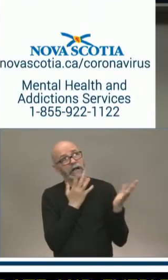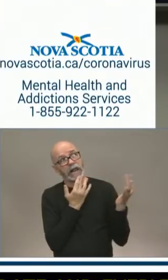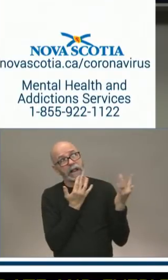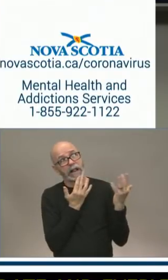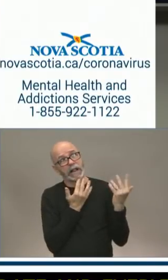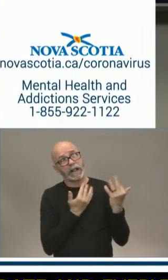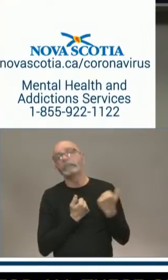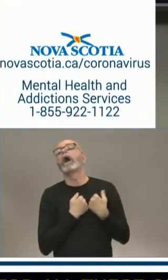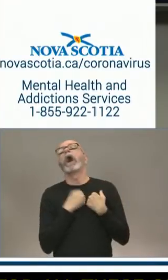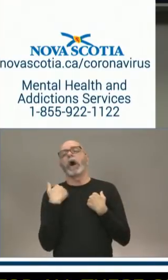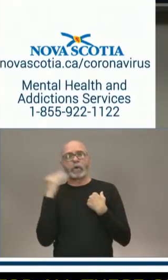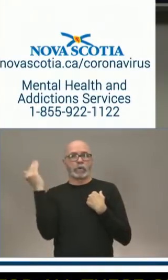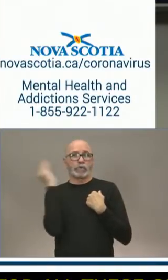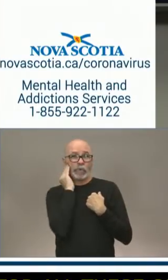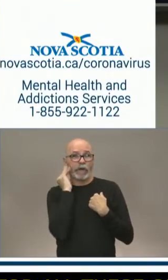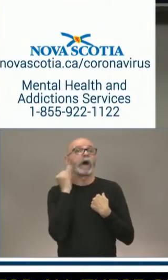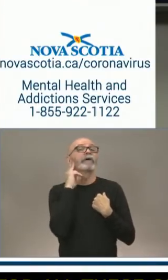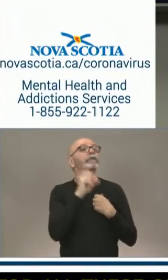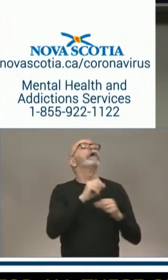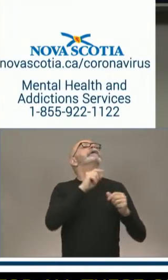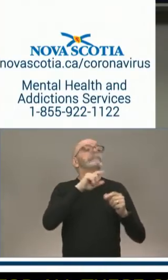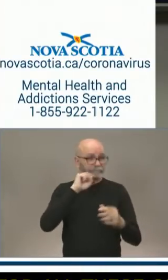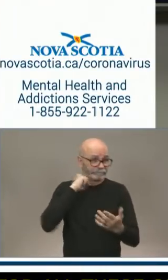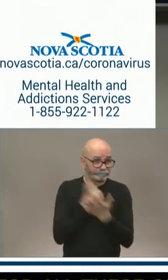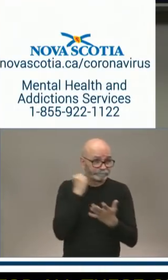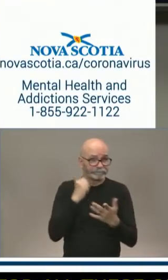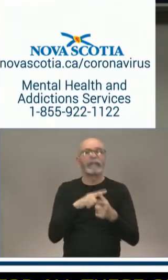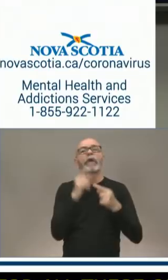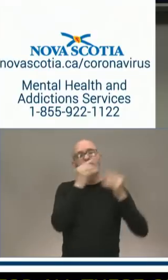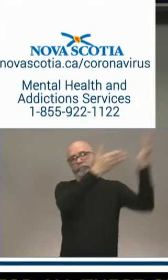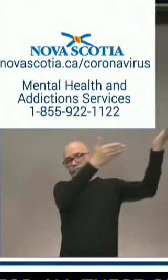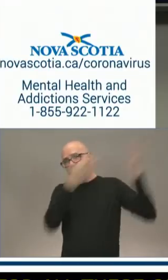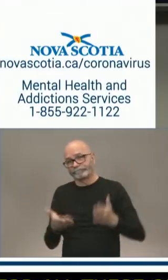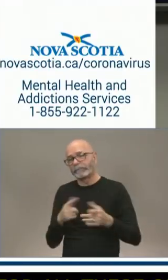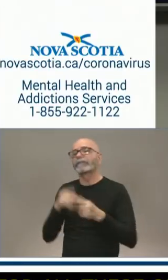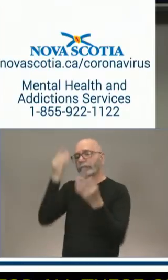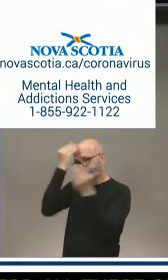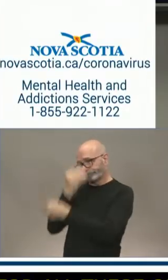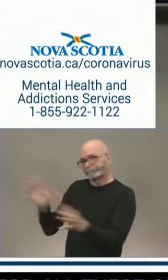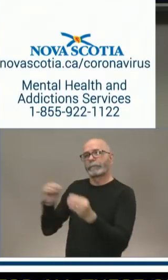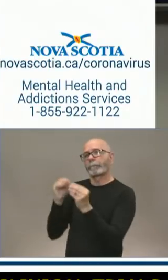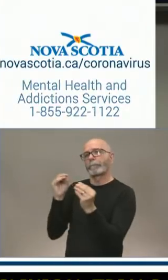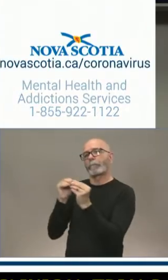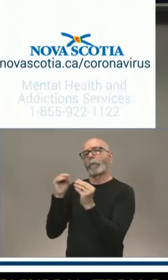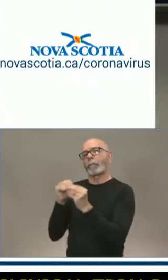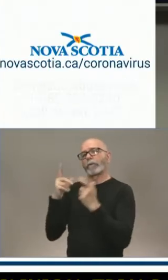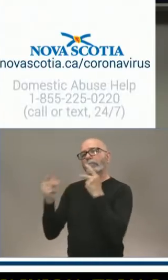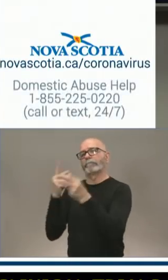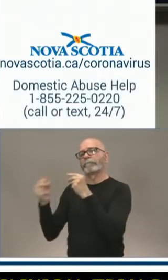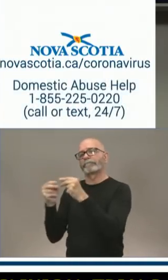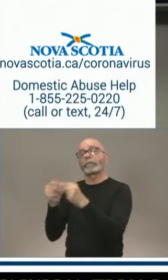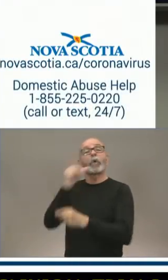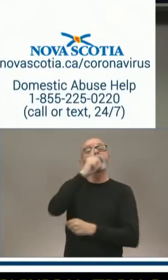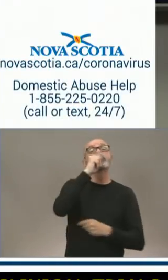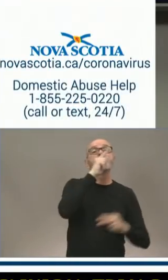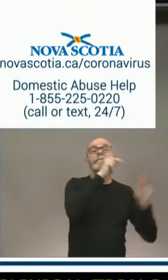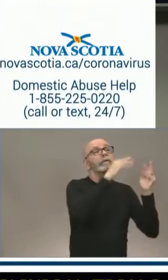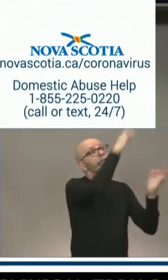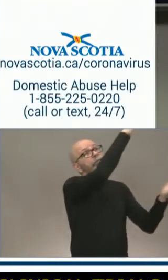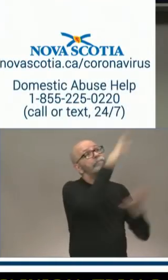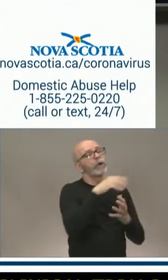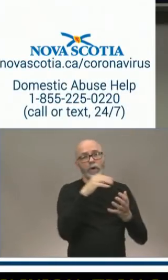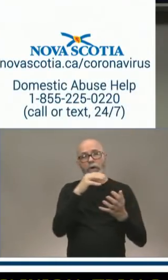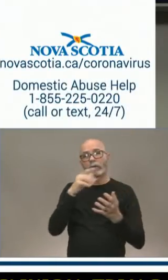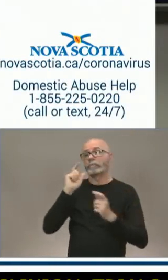implement a vaccine. The data is being reviewed. The license services are being given by Health Canada as